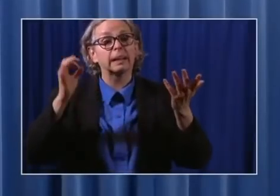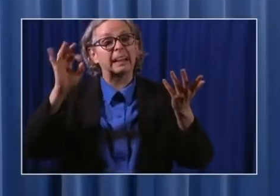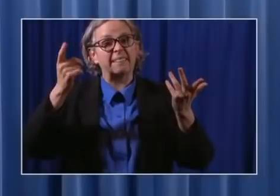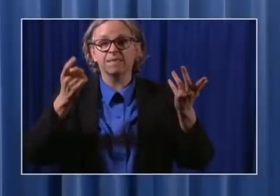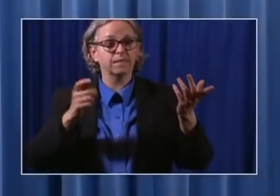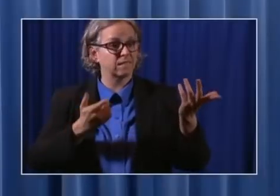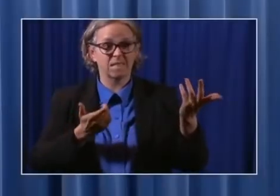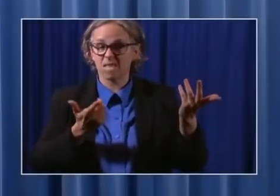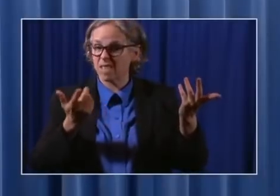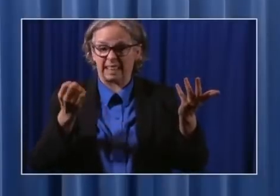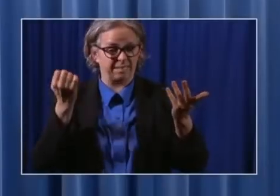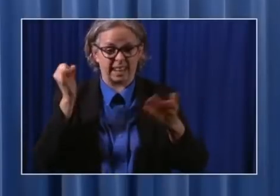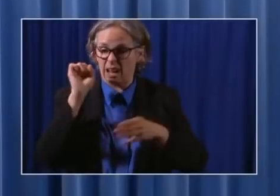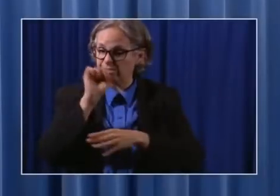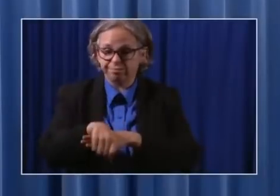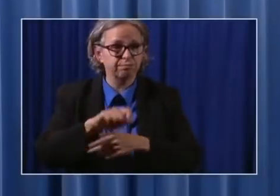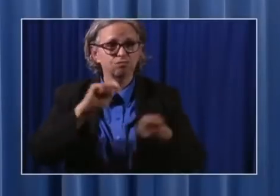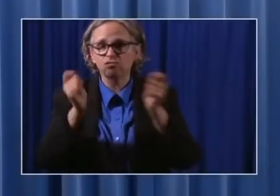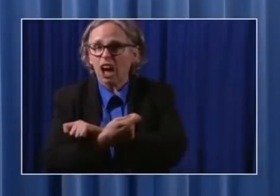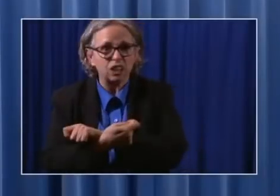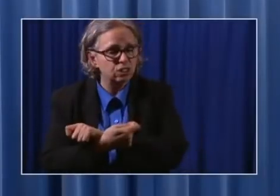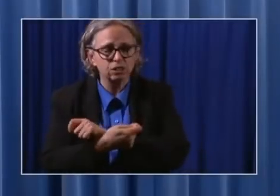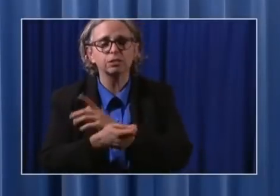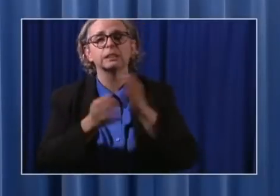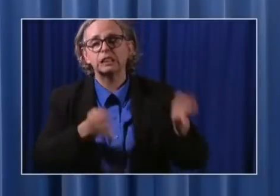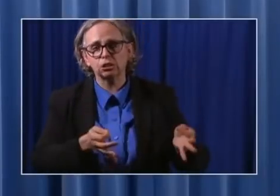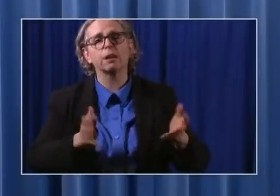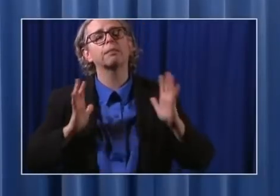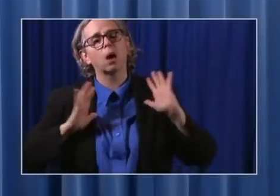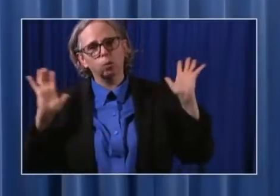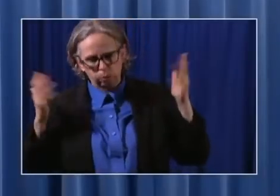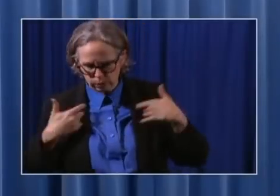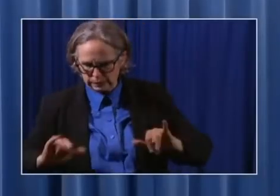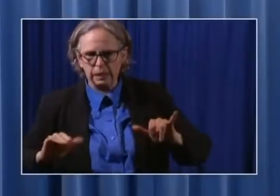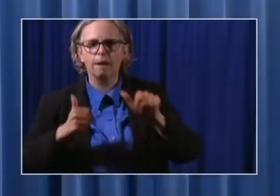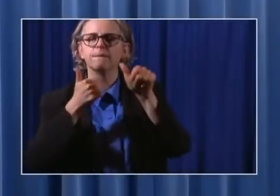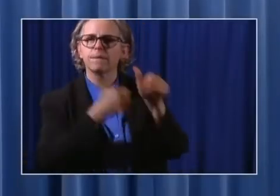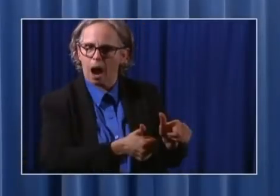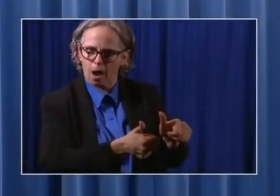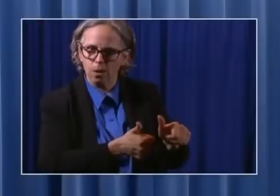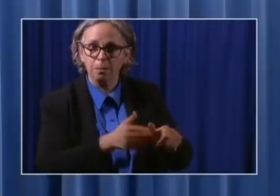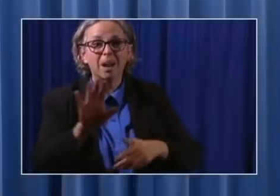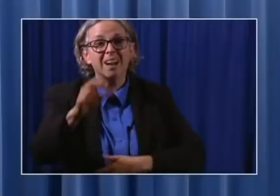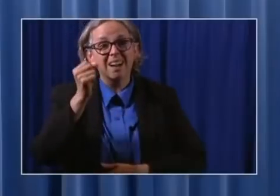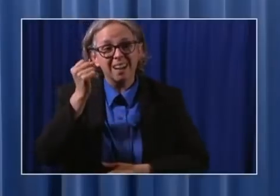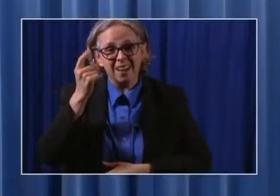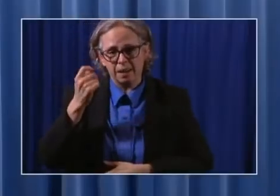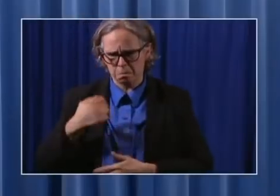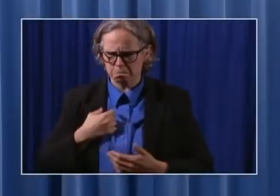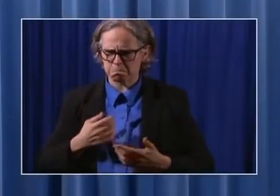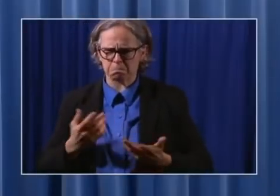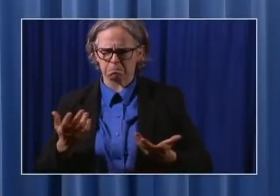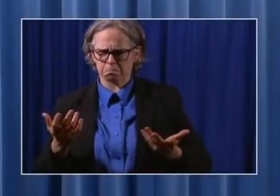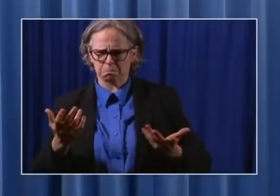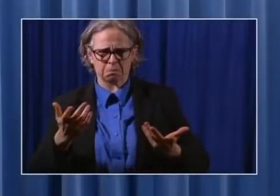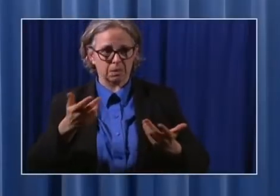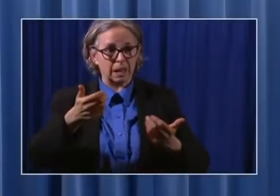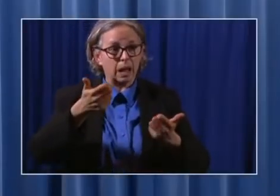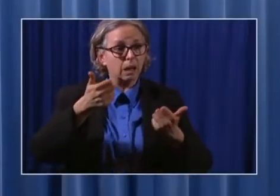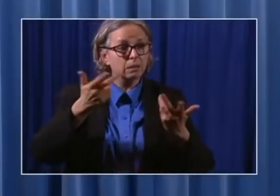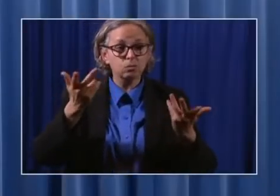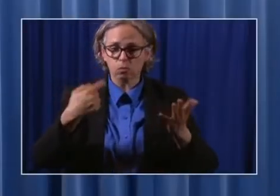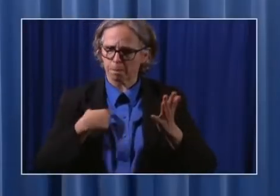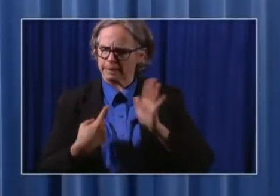position is the same as it was yesterday, and that simply is I'm in favor of as much sunlight as we